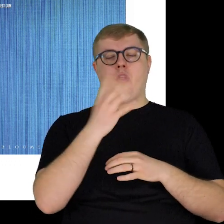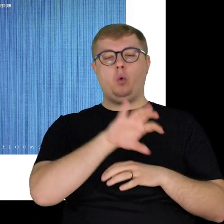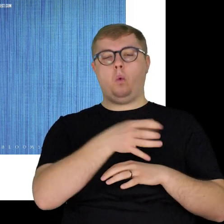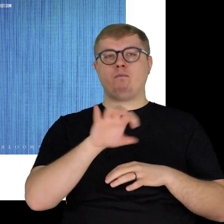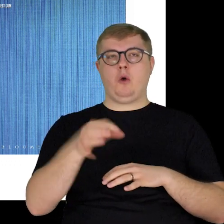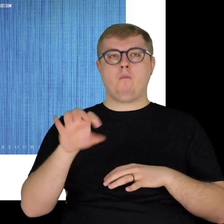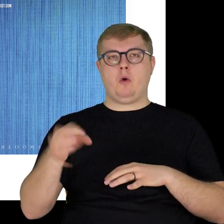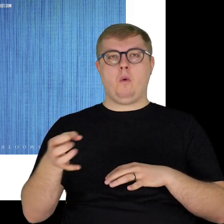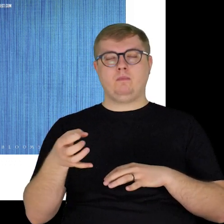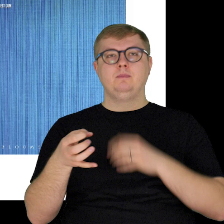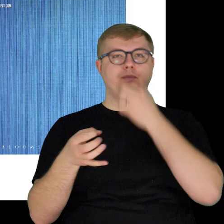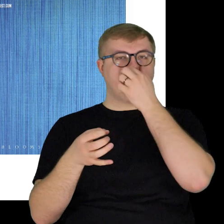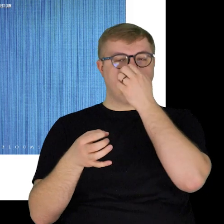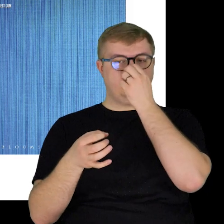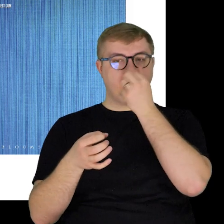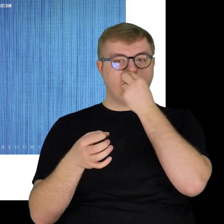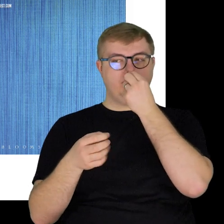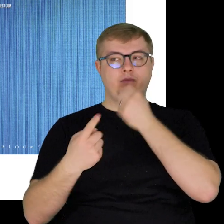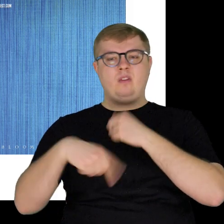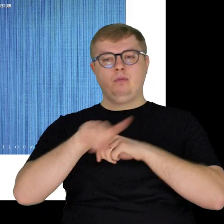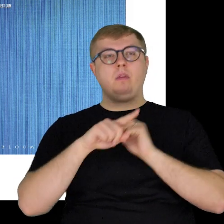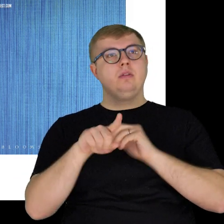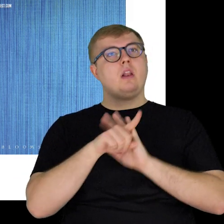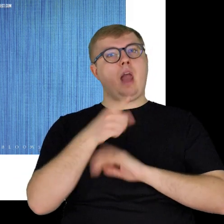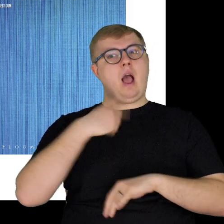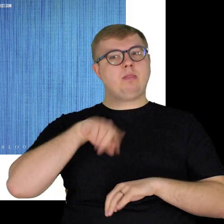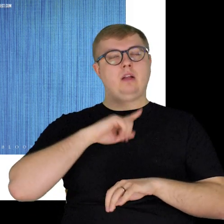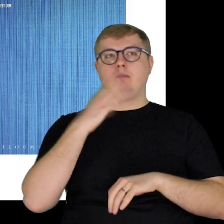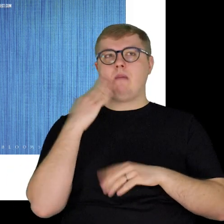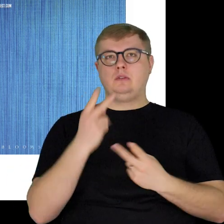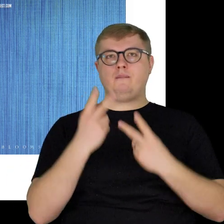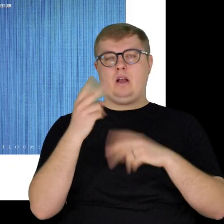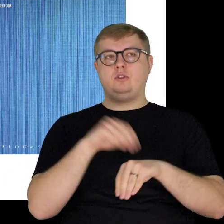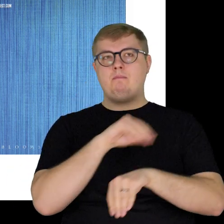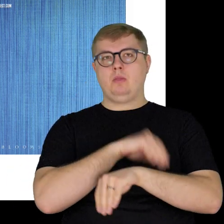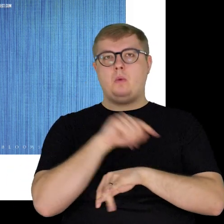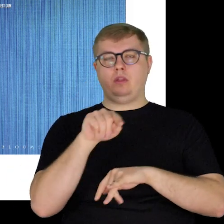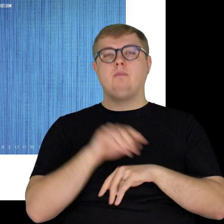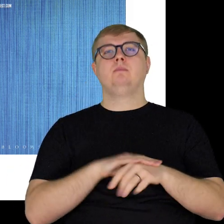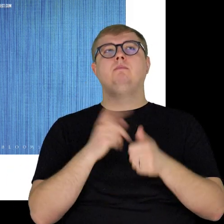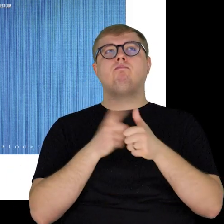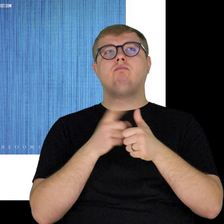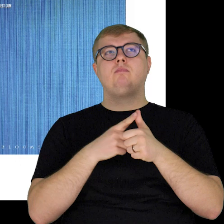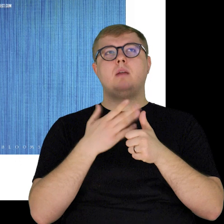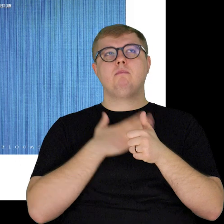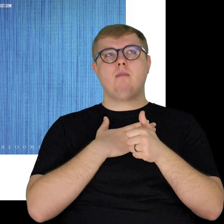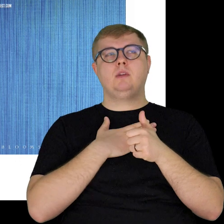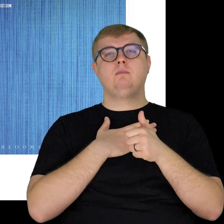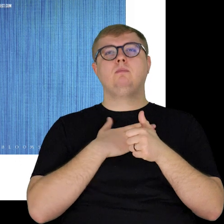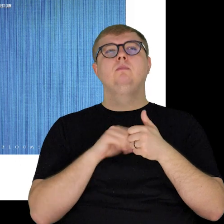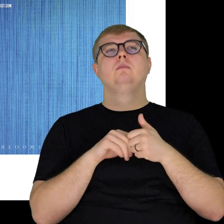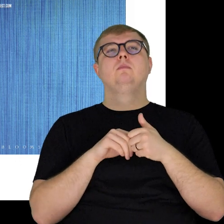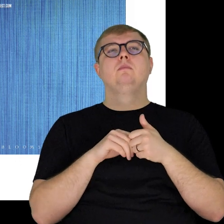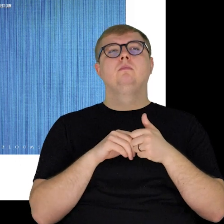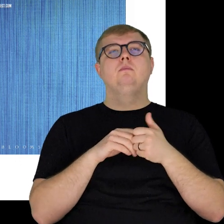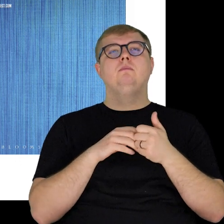for us fundamental to this method. The first one is this inter and transdisciplinarity. So